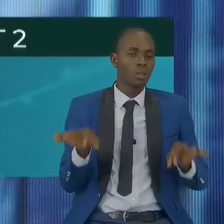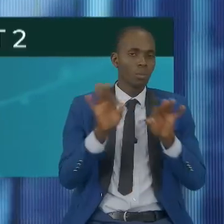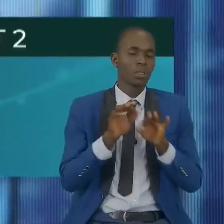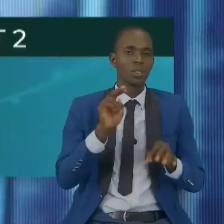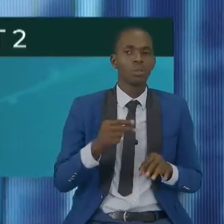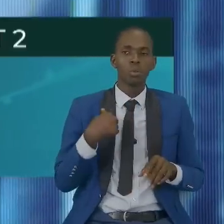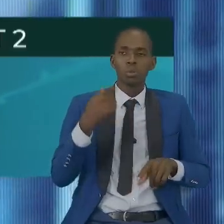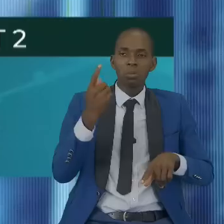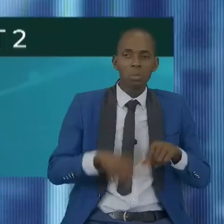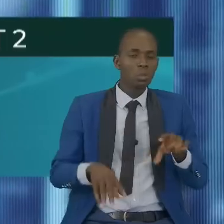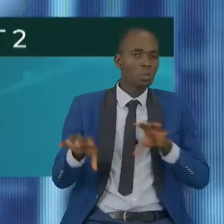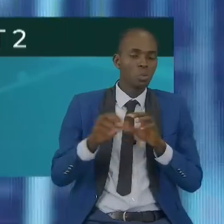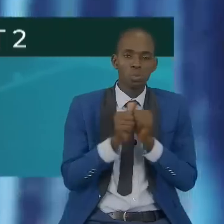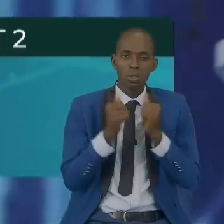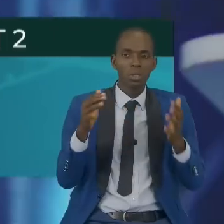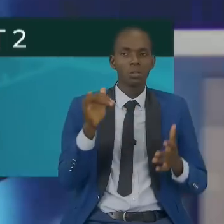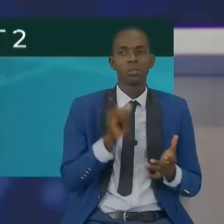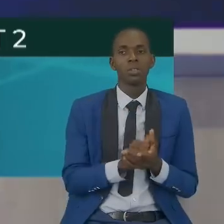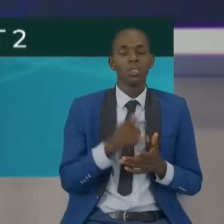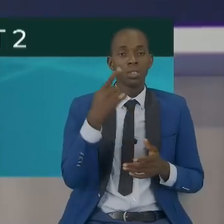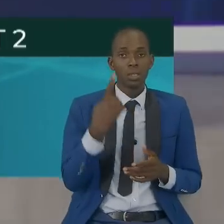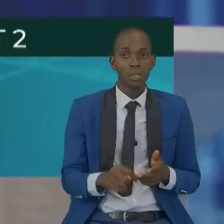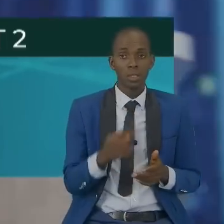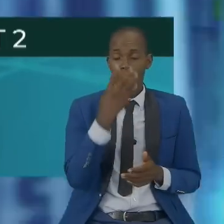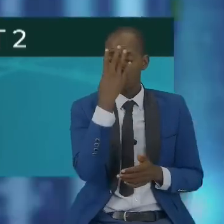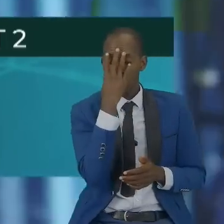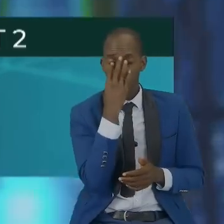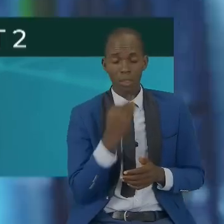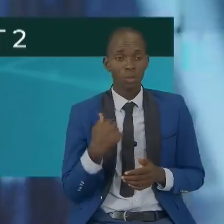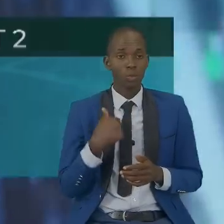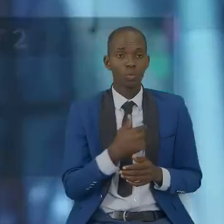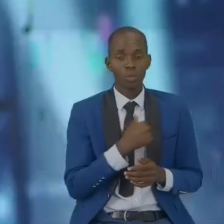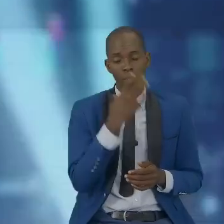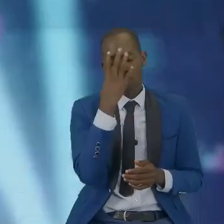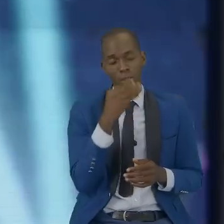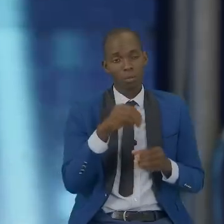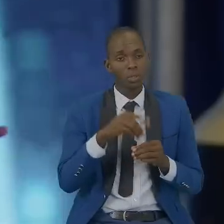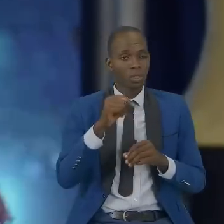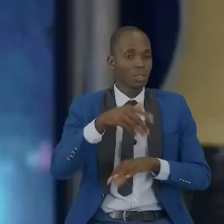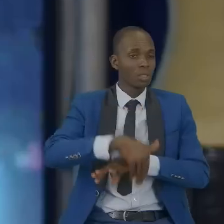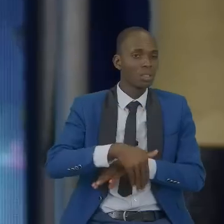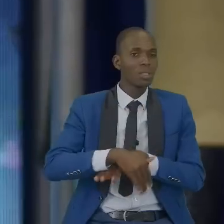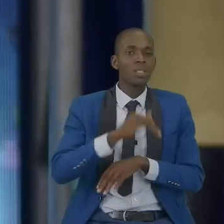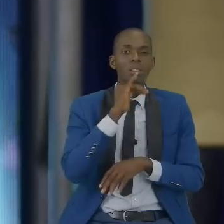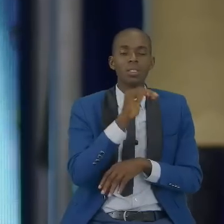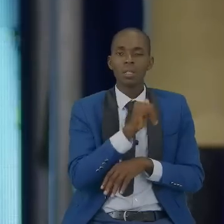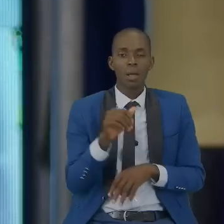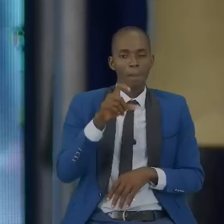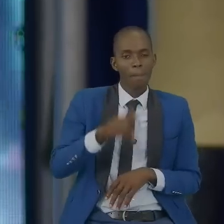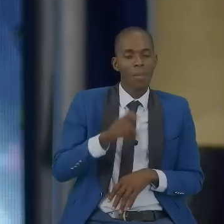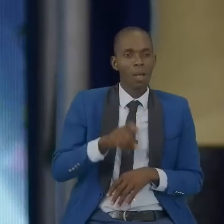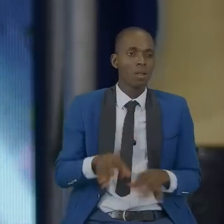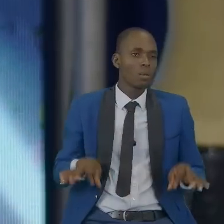do without that. The sleep we have in the night is a fundamental need,